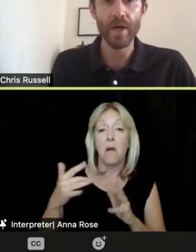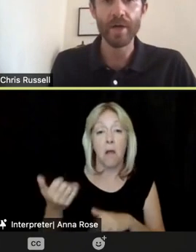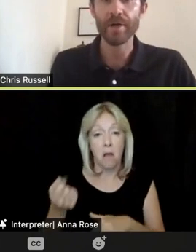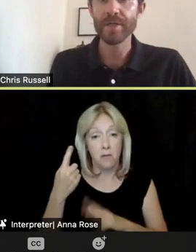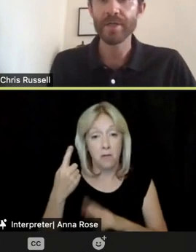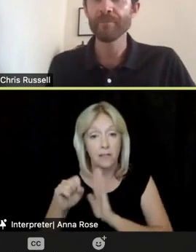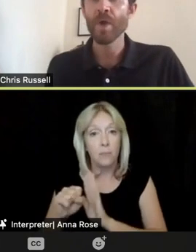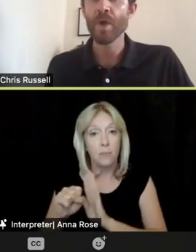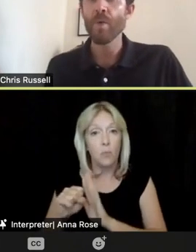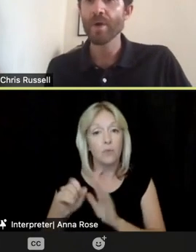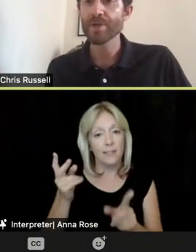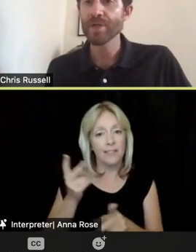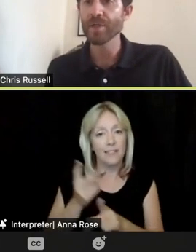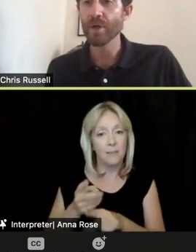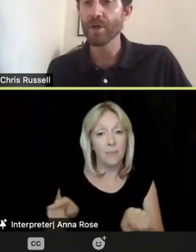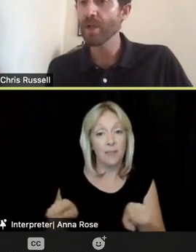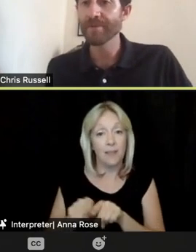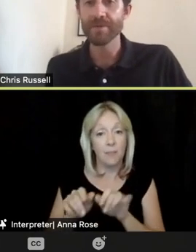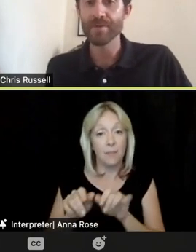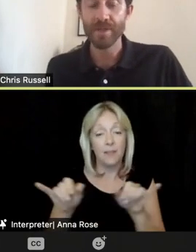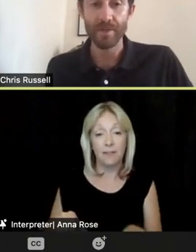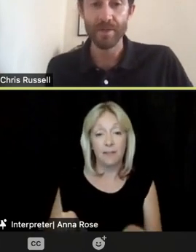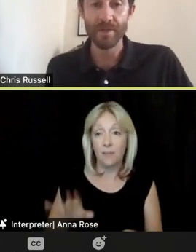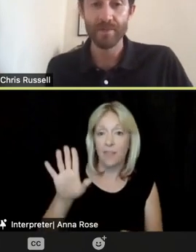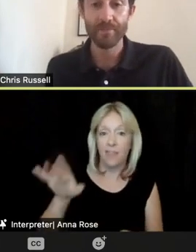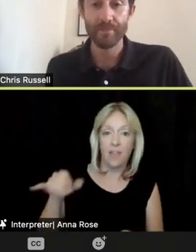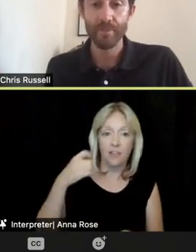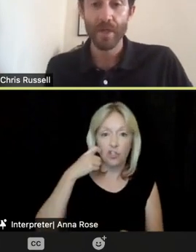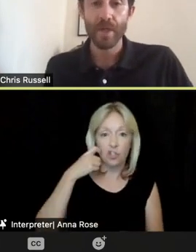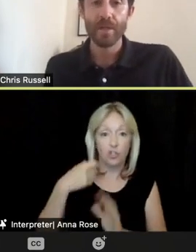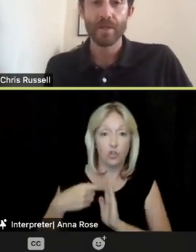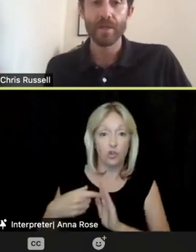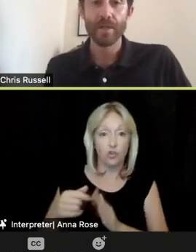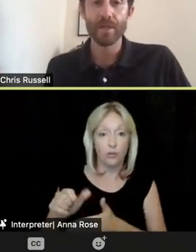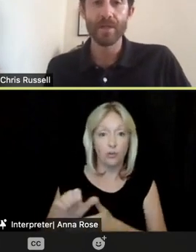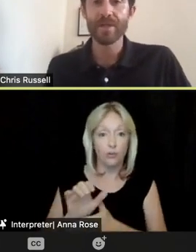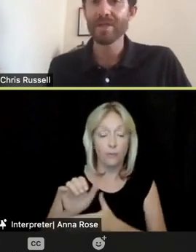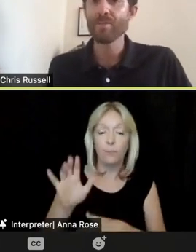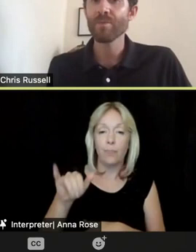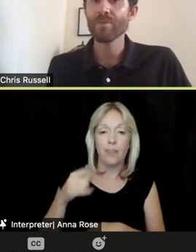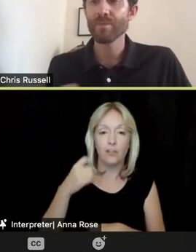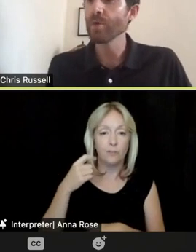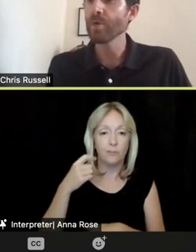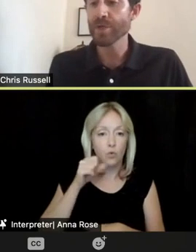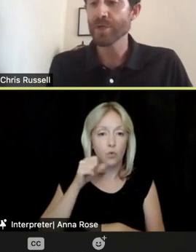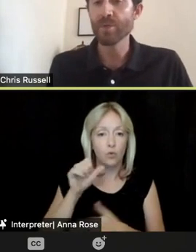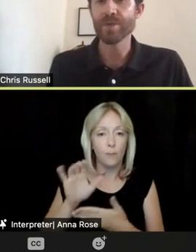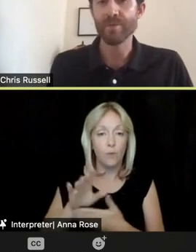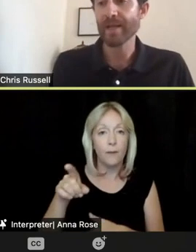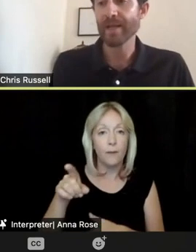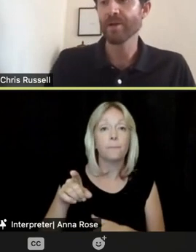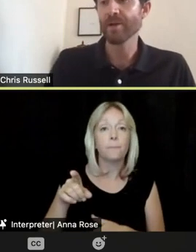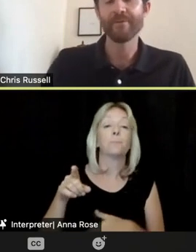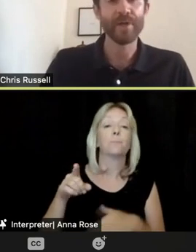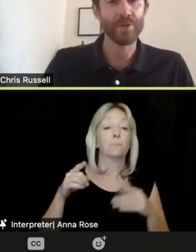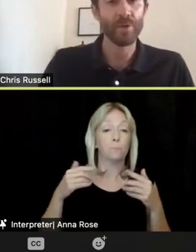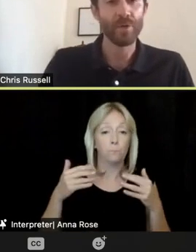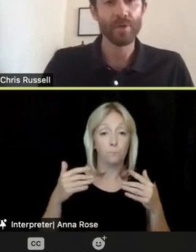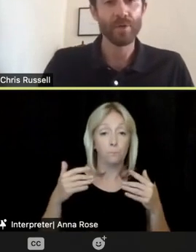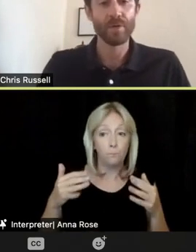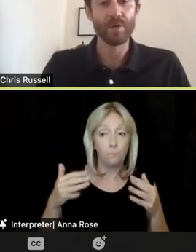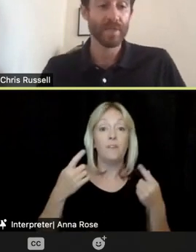young girl and her team, once she learned all of those symbols, the team knew that she was ready in